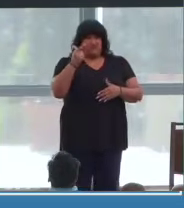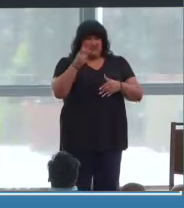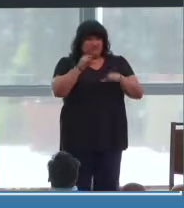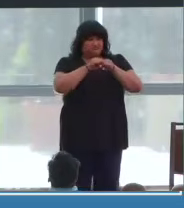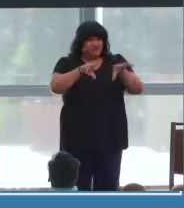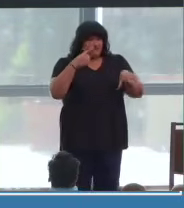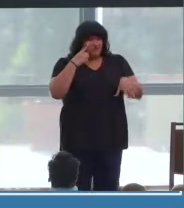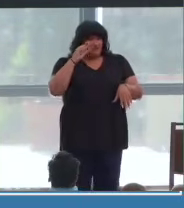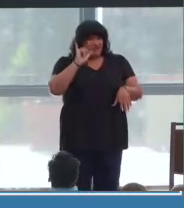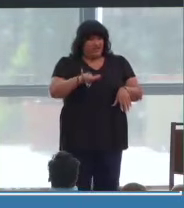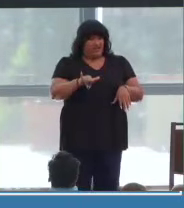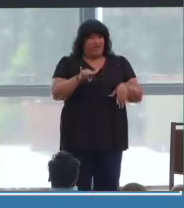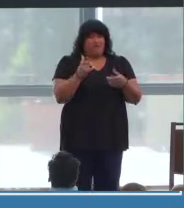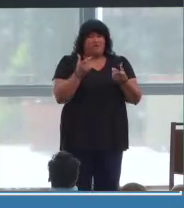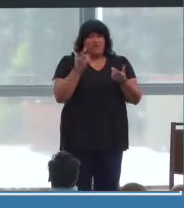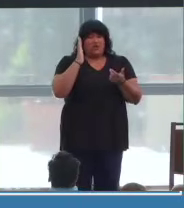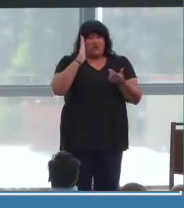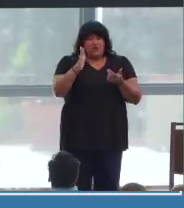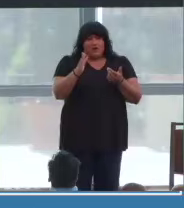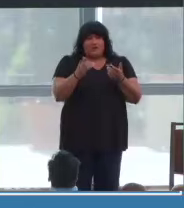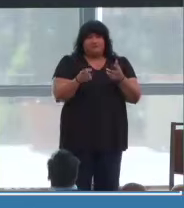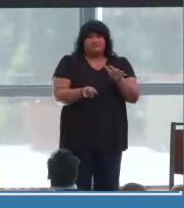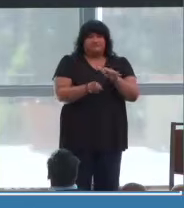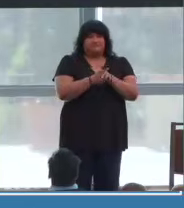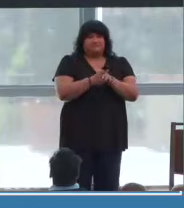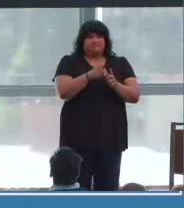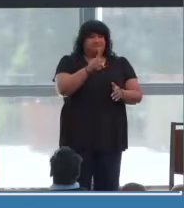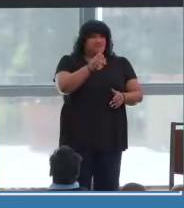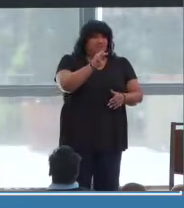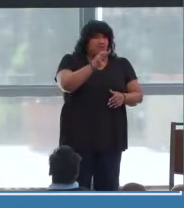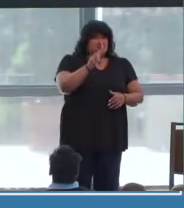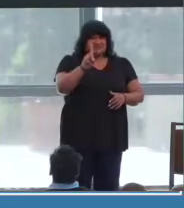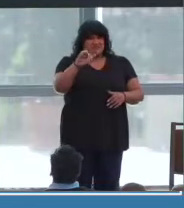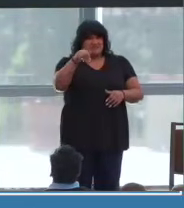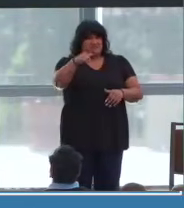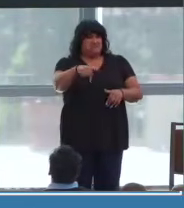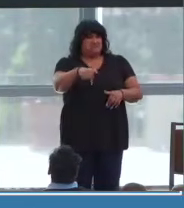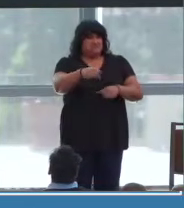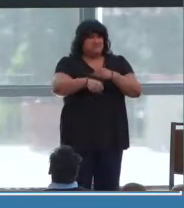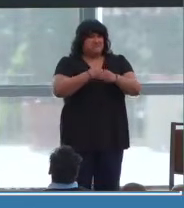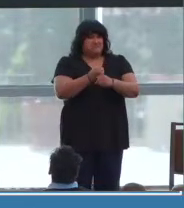for Sjogren's will be out in November or December. It's called ianalumab.